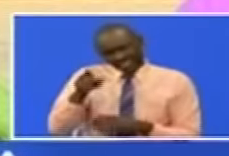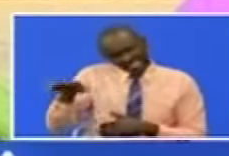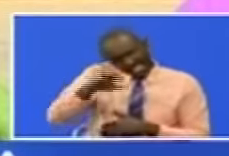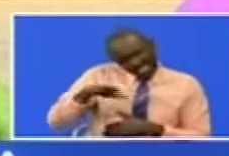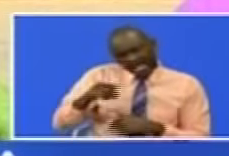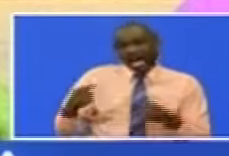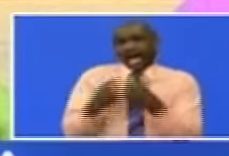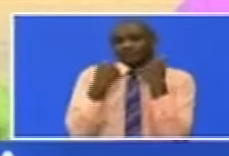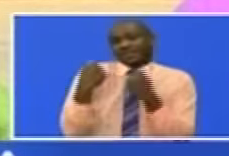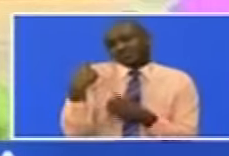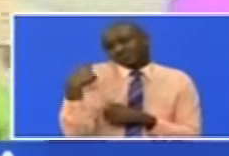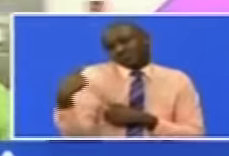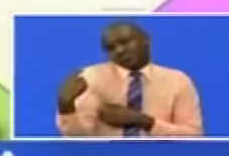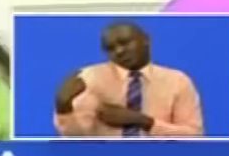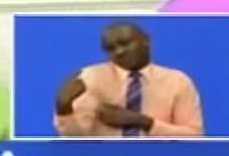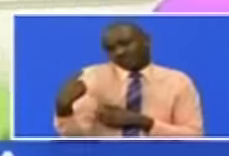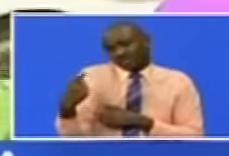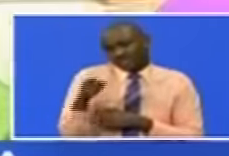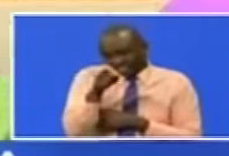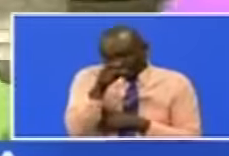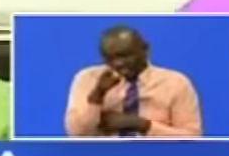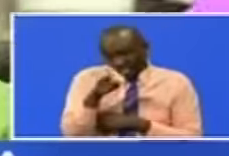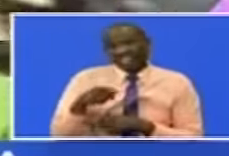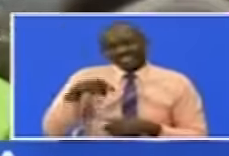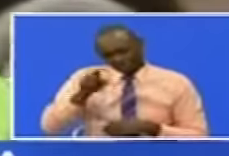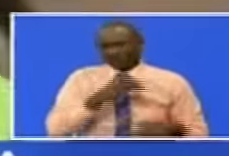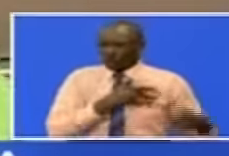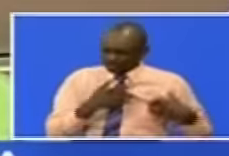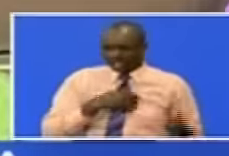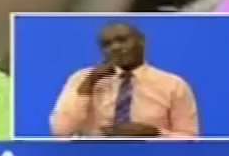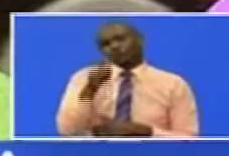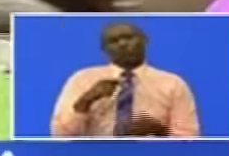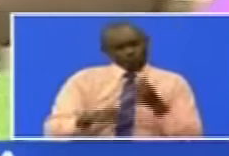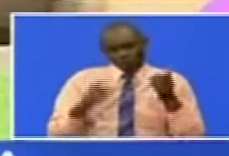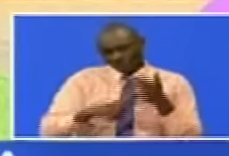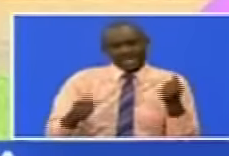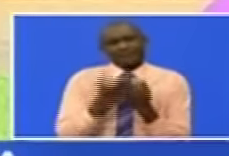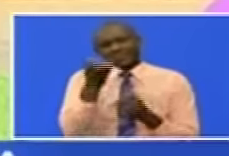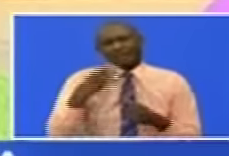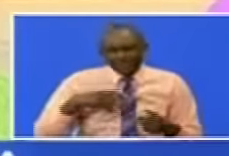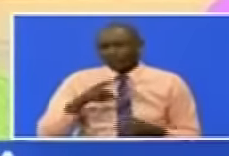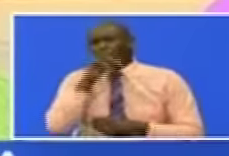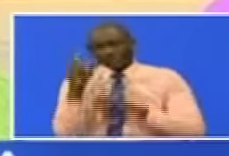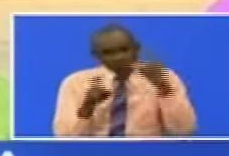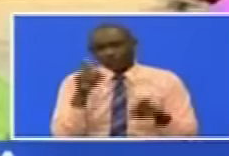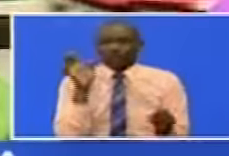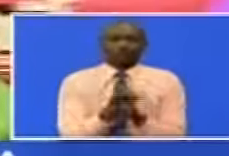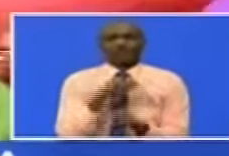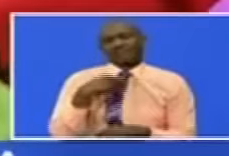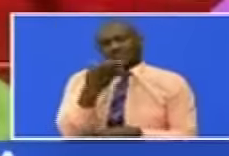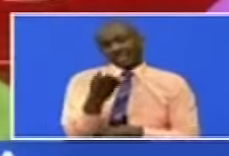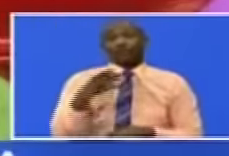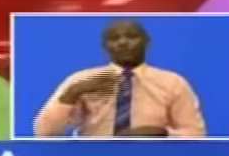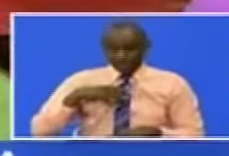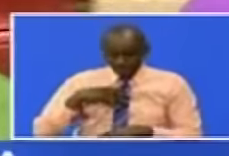that happened about a week ago. They're more concerned about what happened and the posting that I used to post on my social